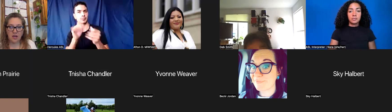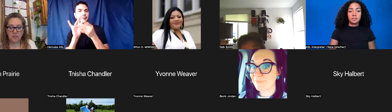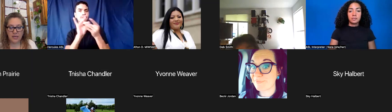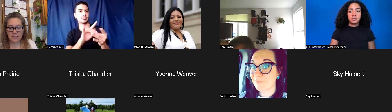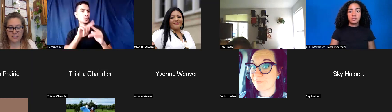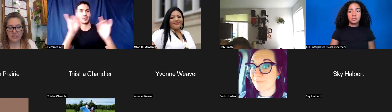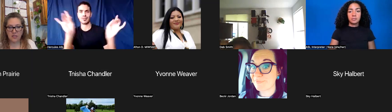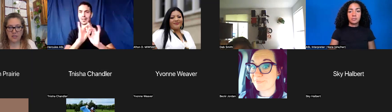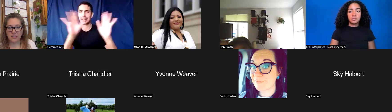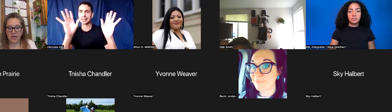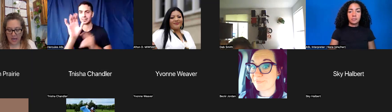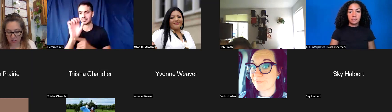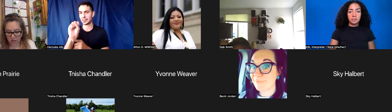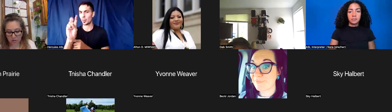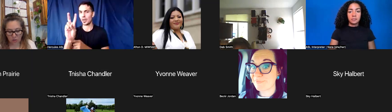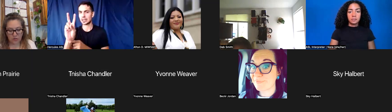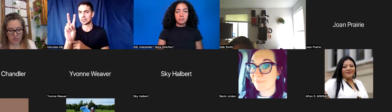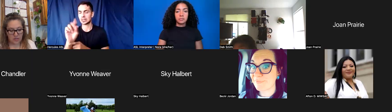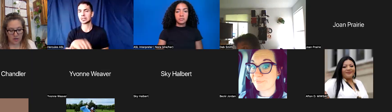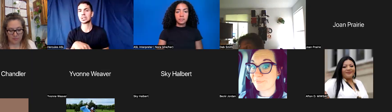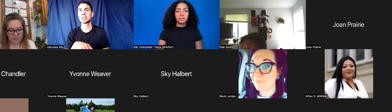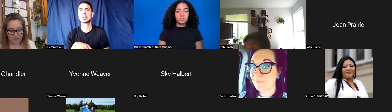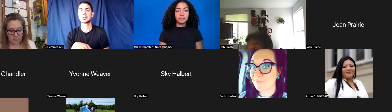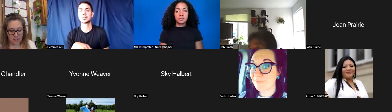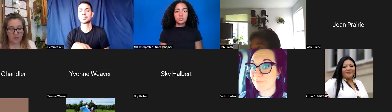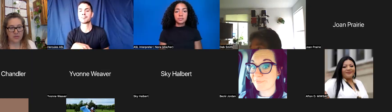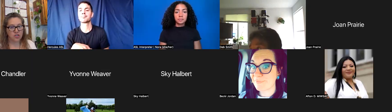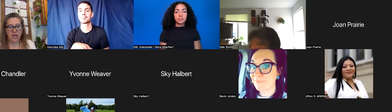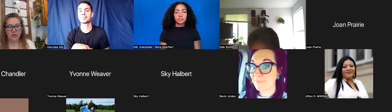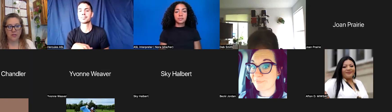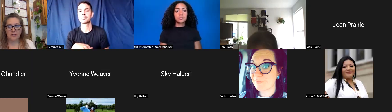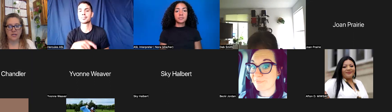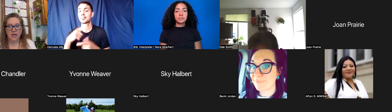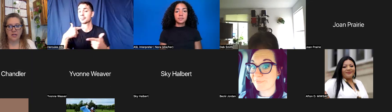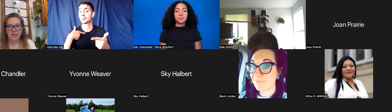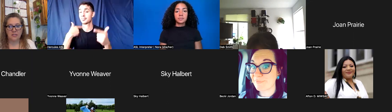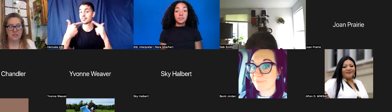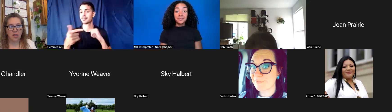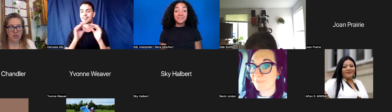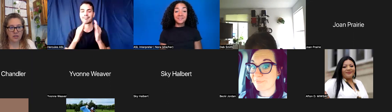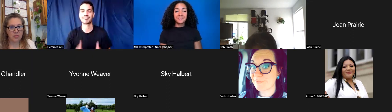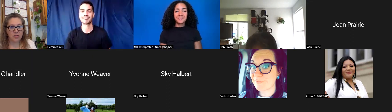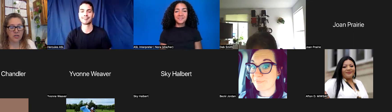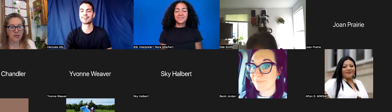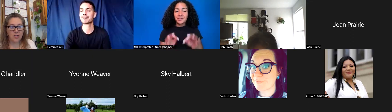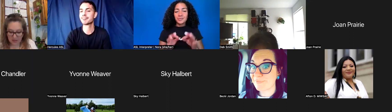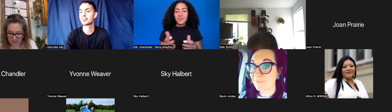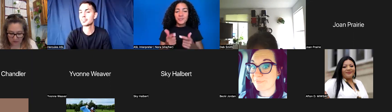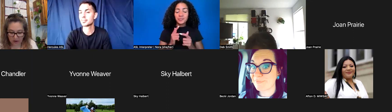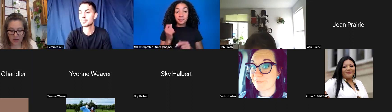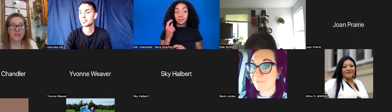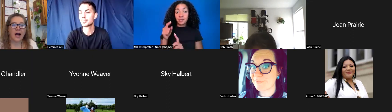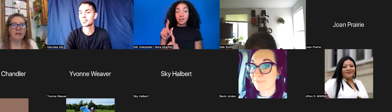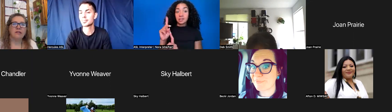violence, because the anger or the betrayal that Danielle is talking about here,